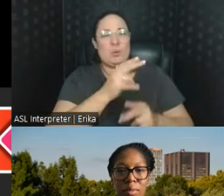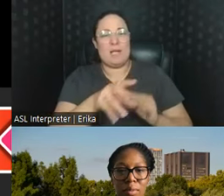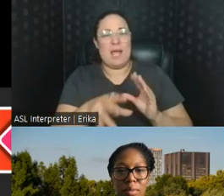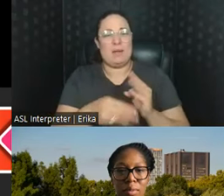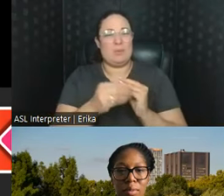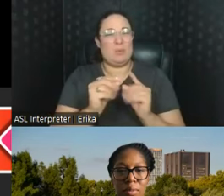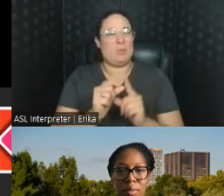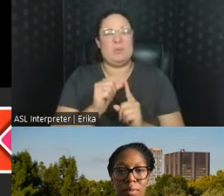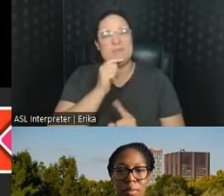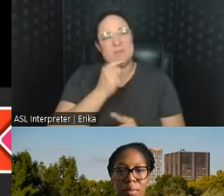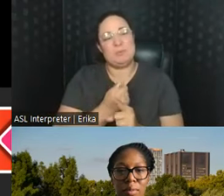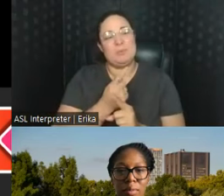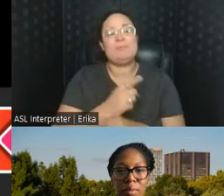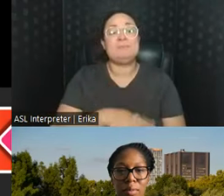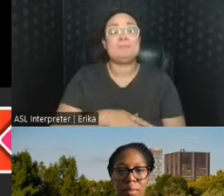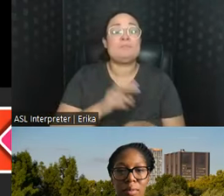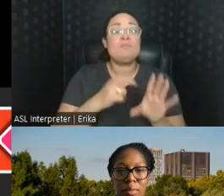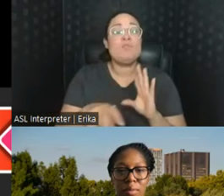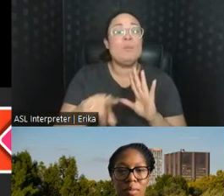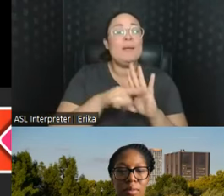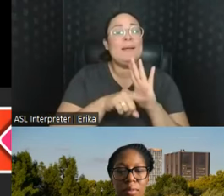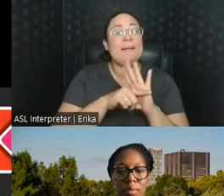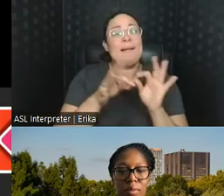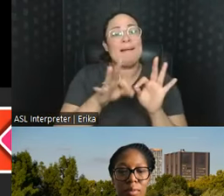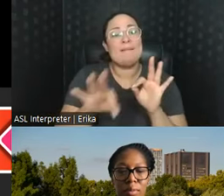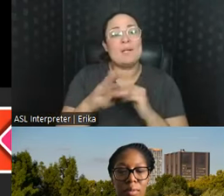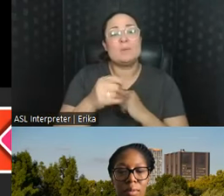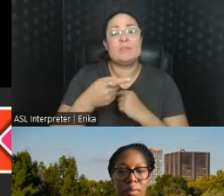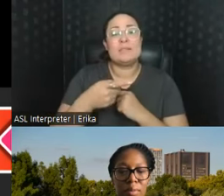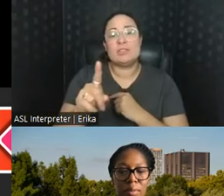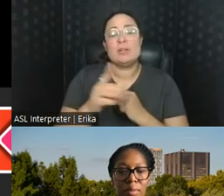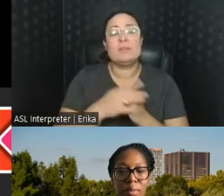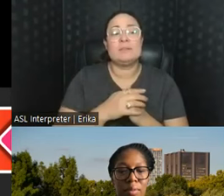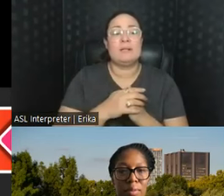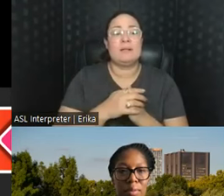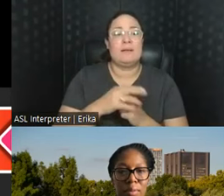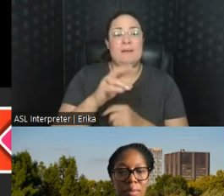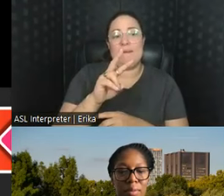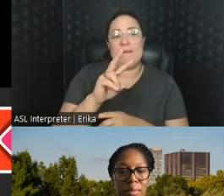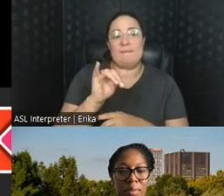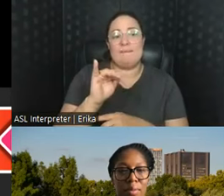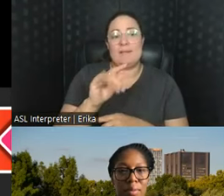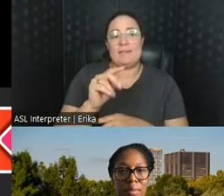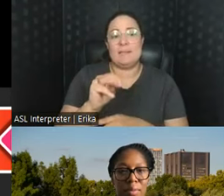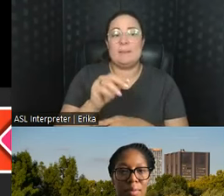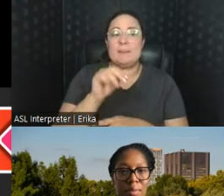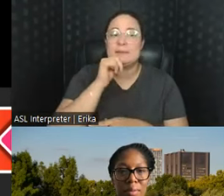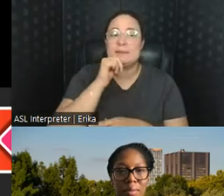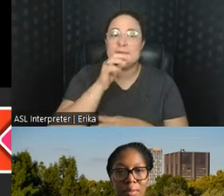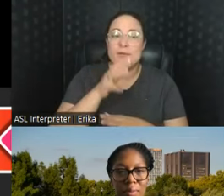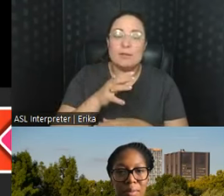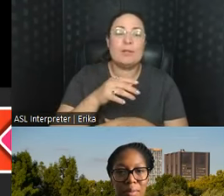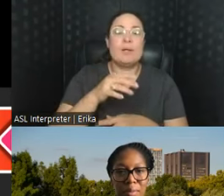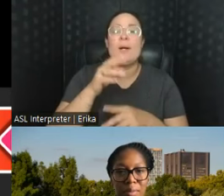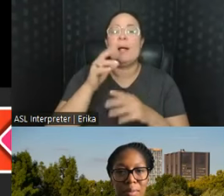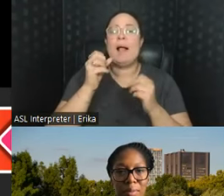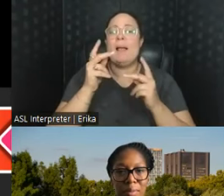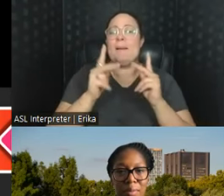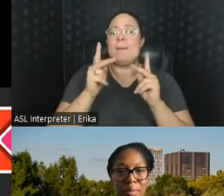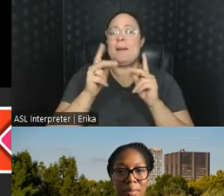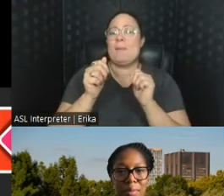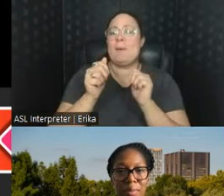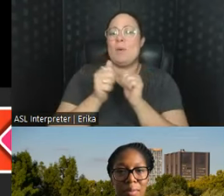avoid negative language and insults. Victim, sufferer. You'll find that a lot of folks with disabilities don't